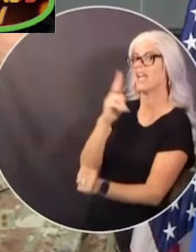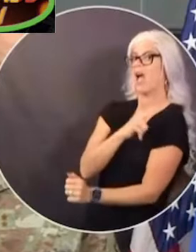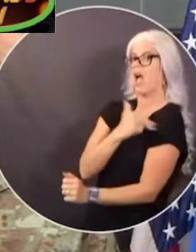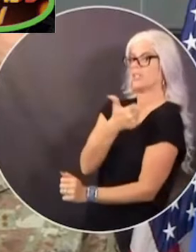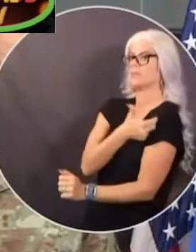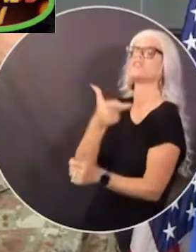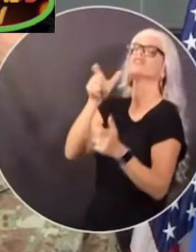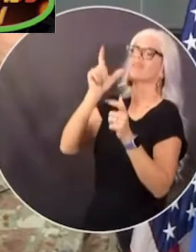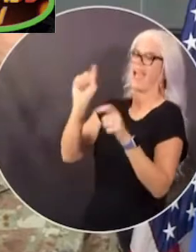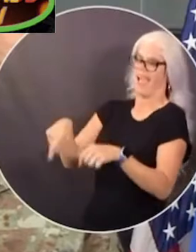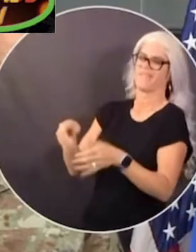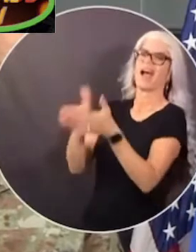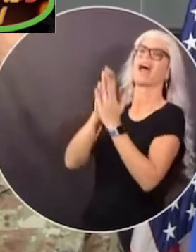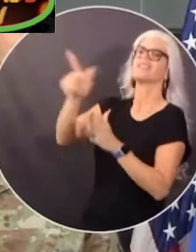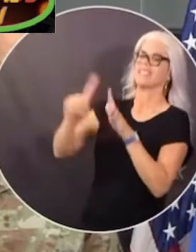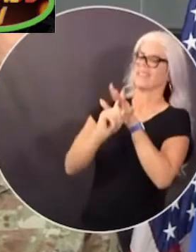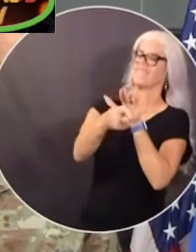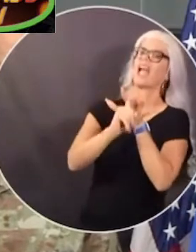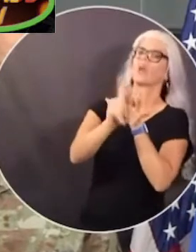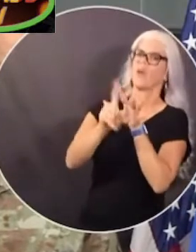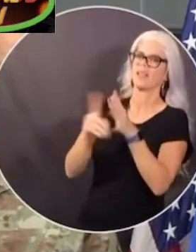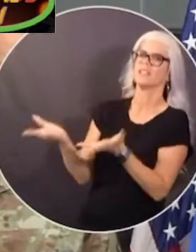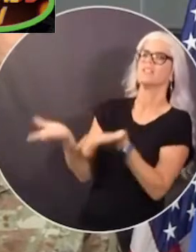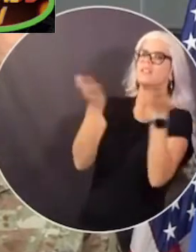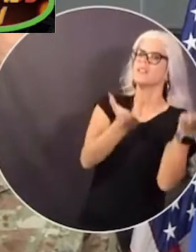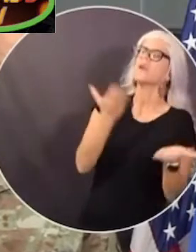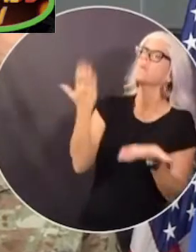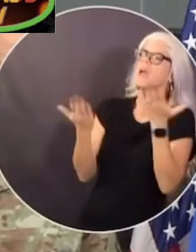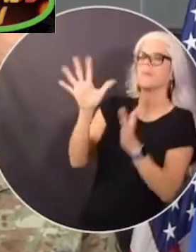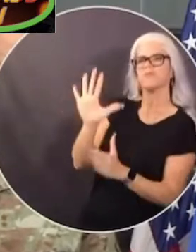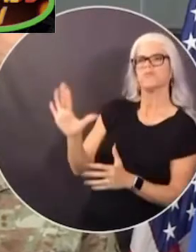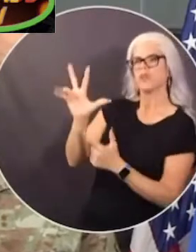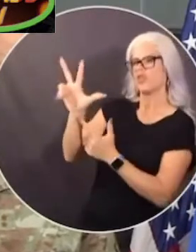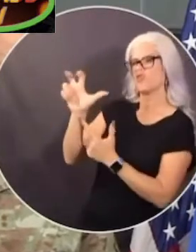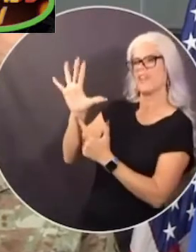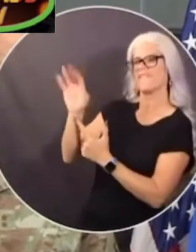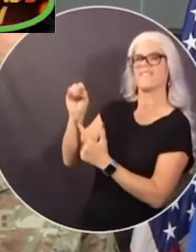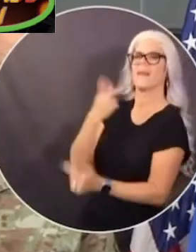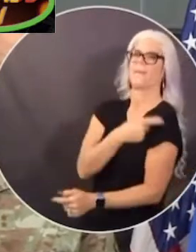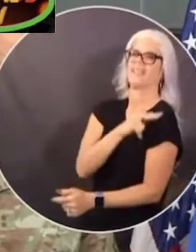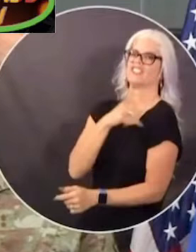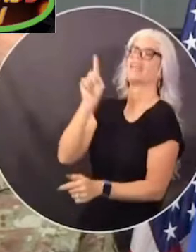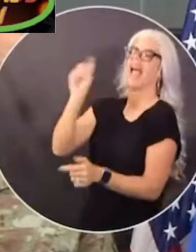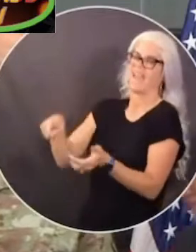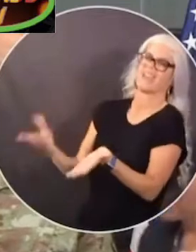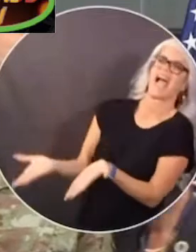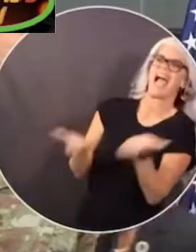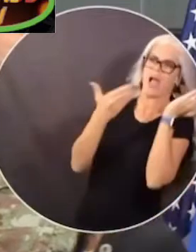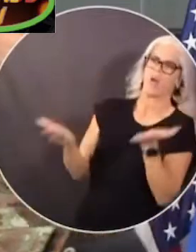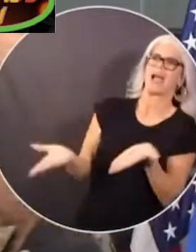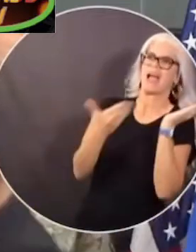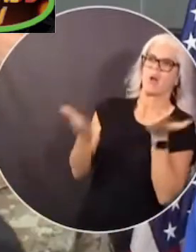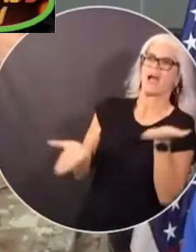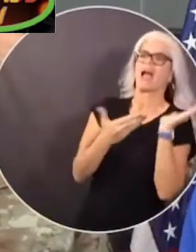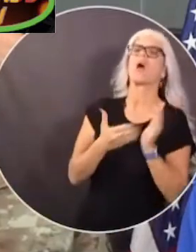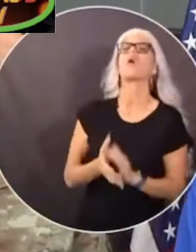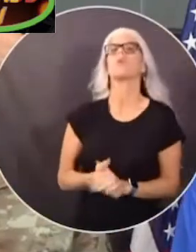that amounts to about roughly 350 patients. Yeah. You know, it's